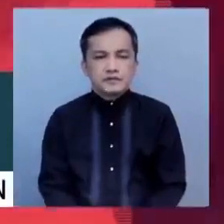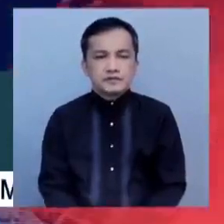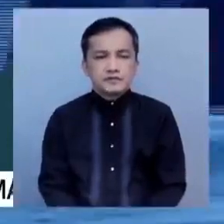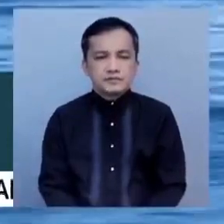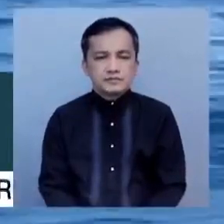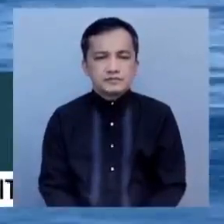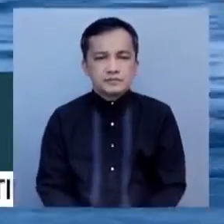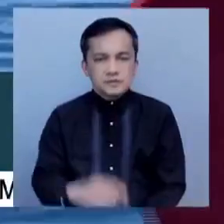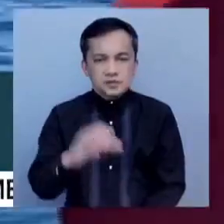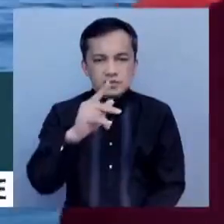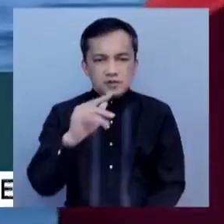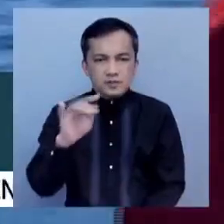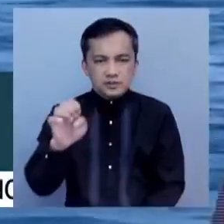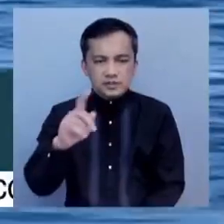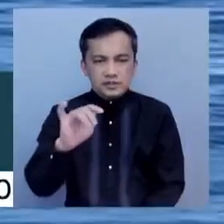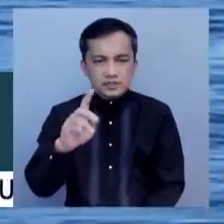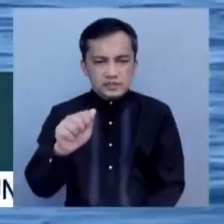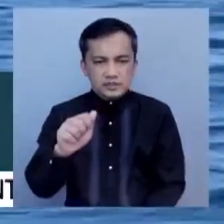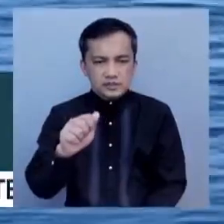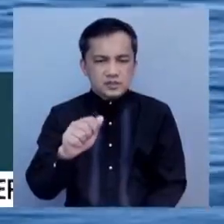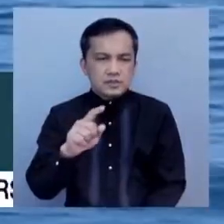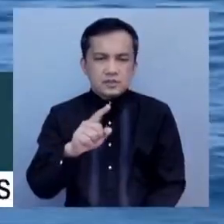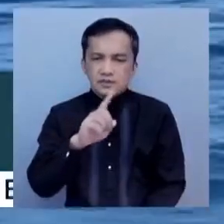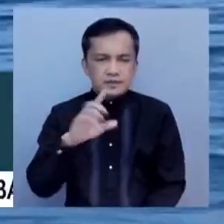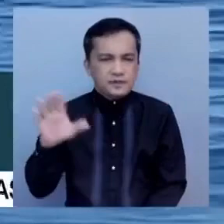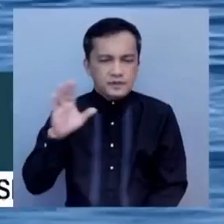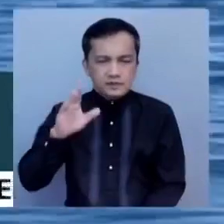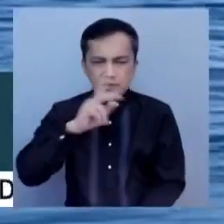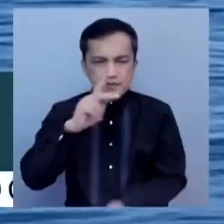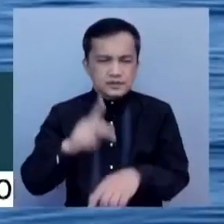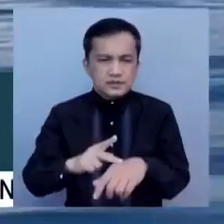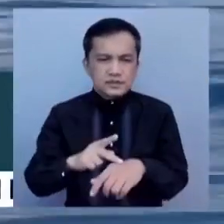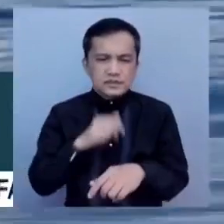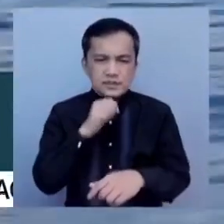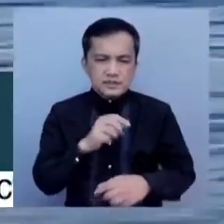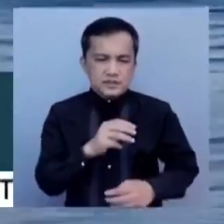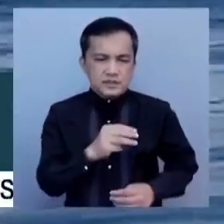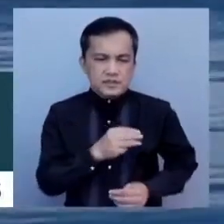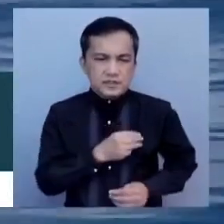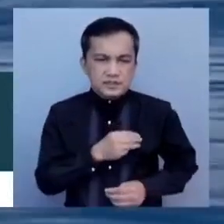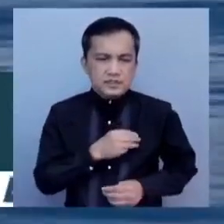Commodore Tariela also vows the Philippines will never militarize maritime disputes.